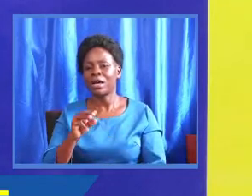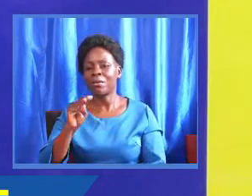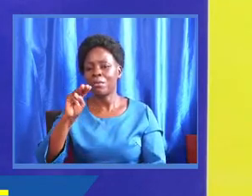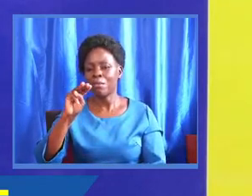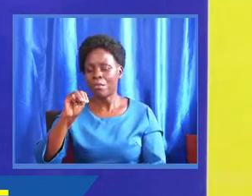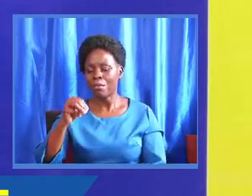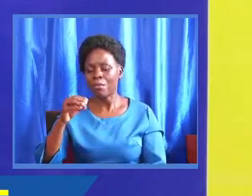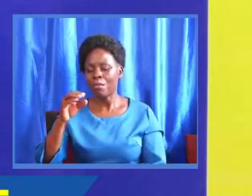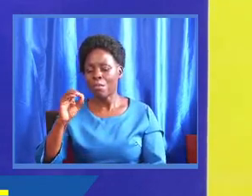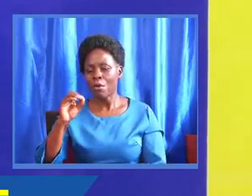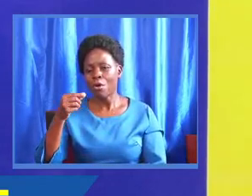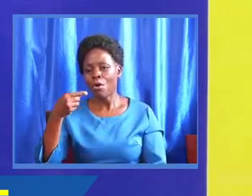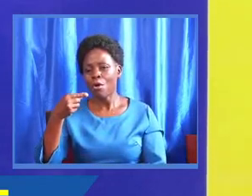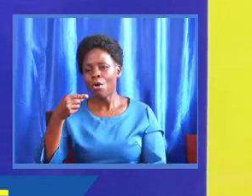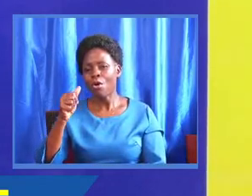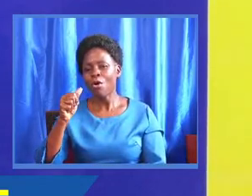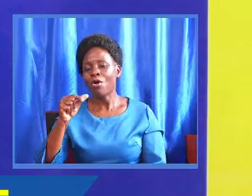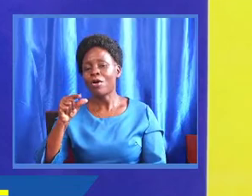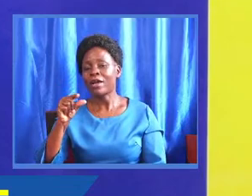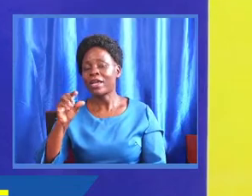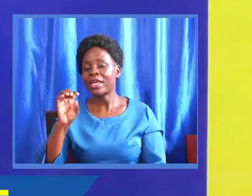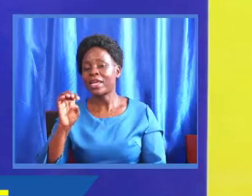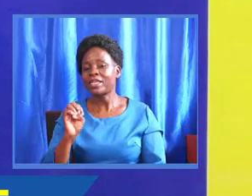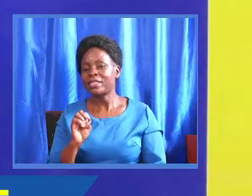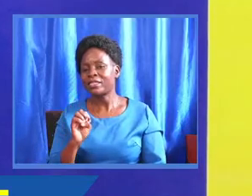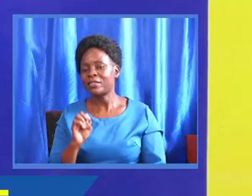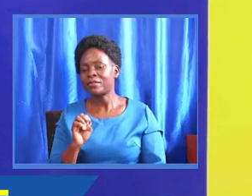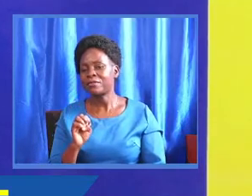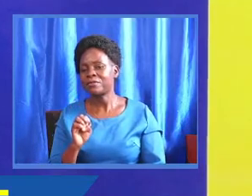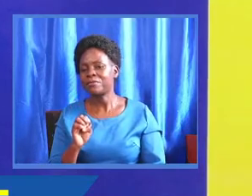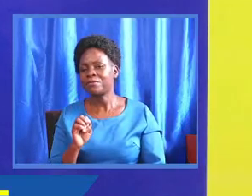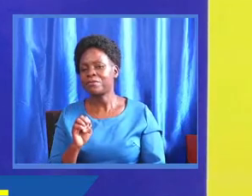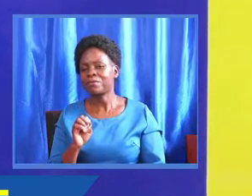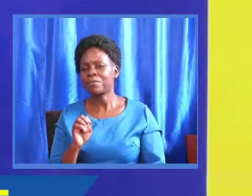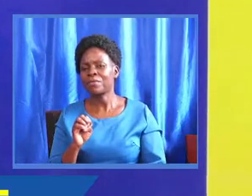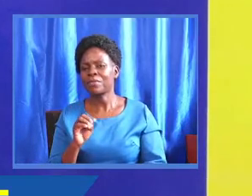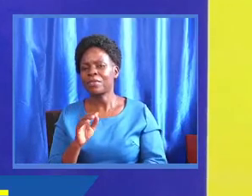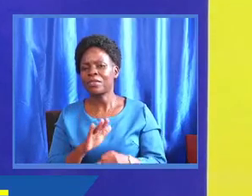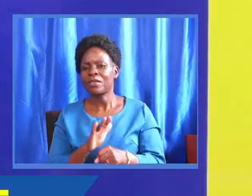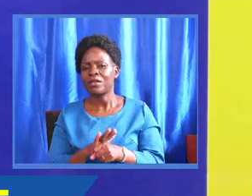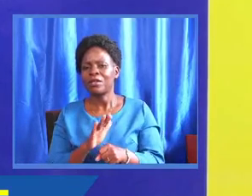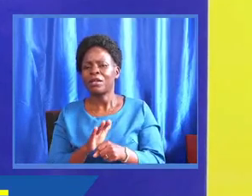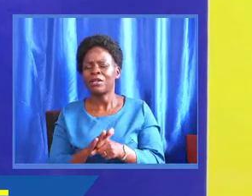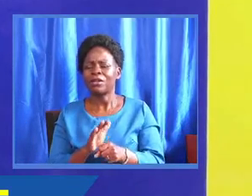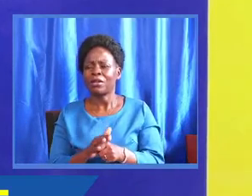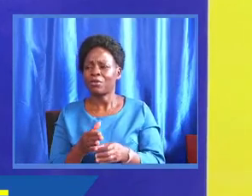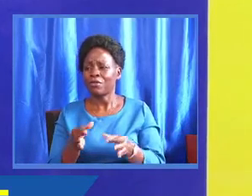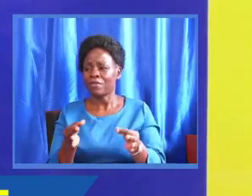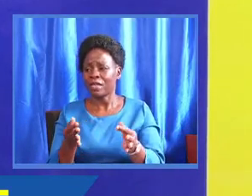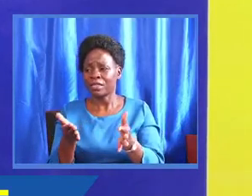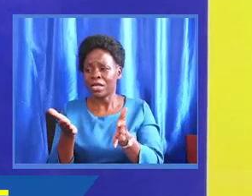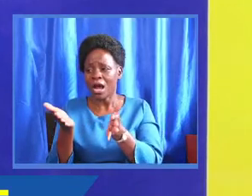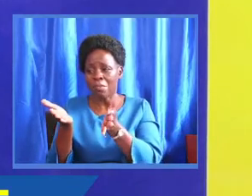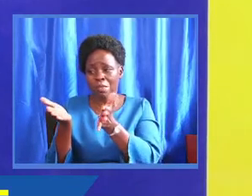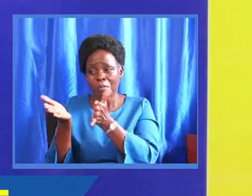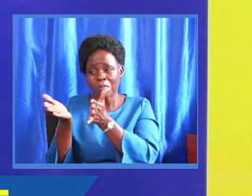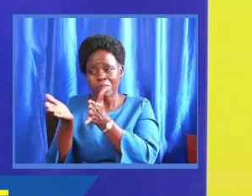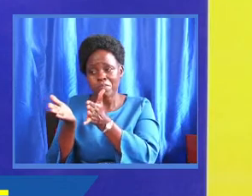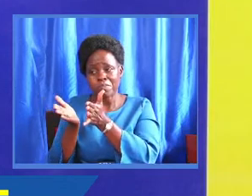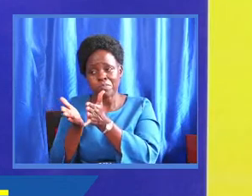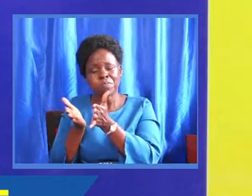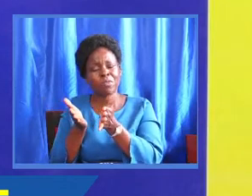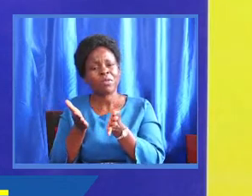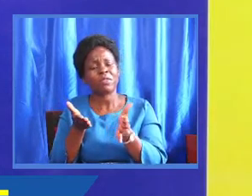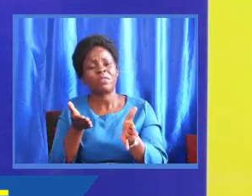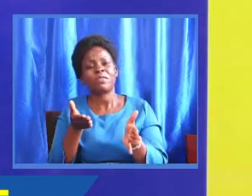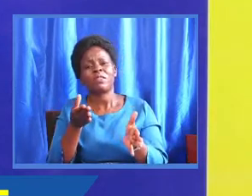You know, but I think if you can find, there are a lot of products available. And there are also certain developers who